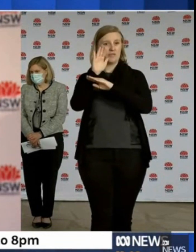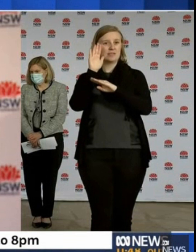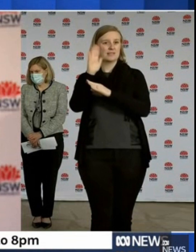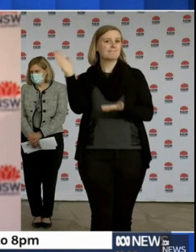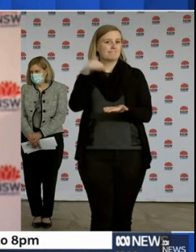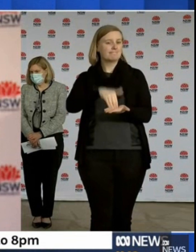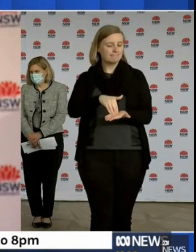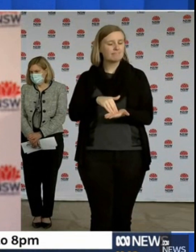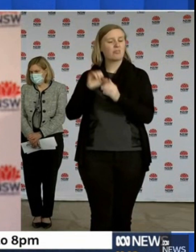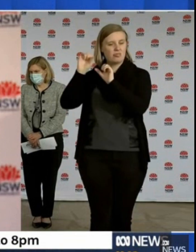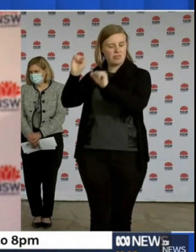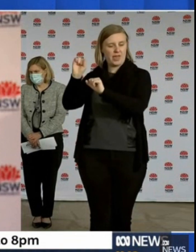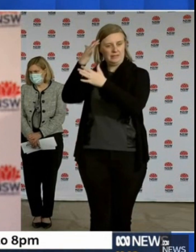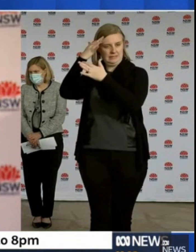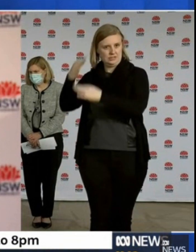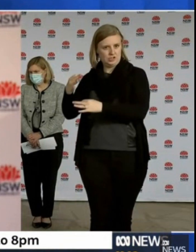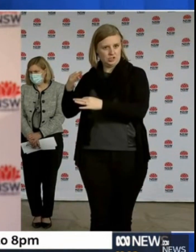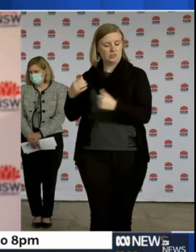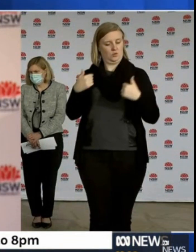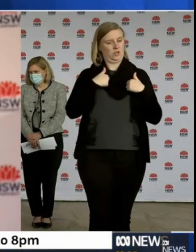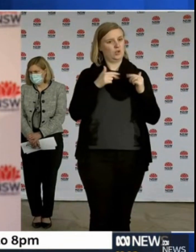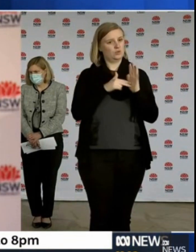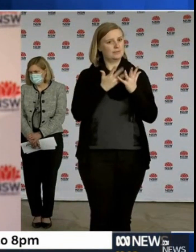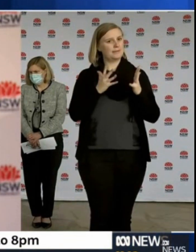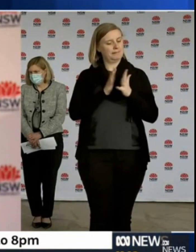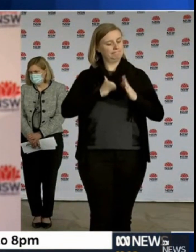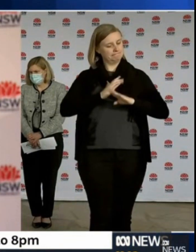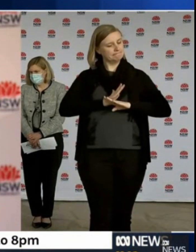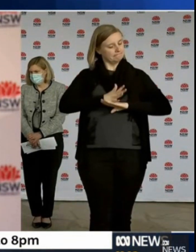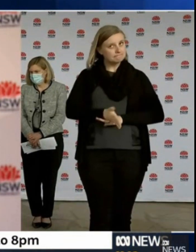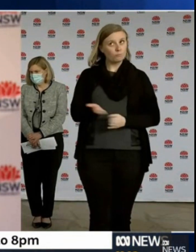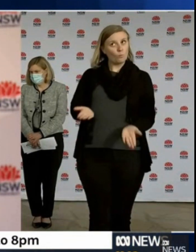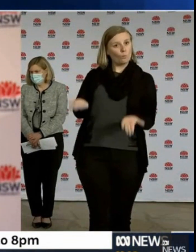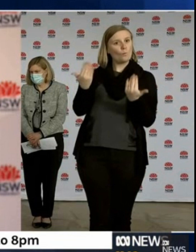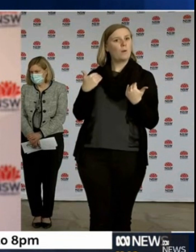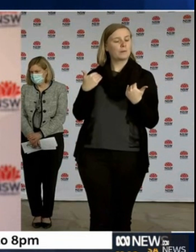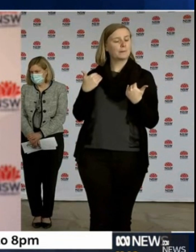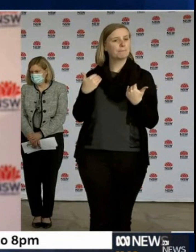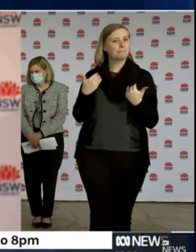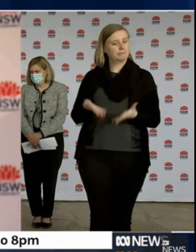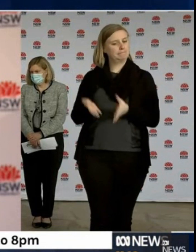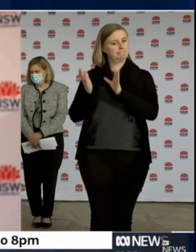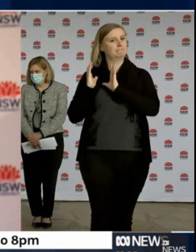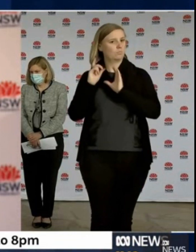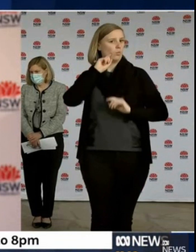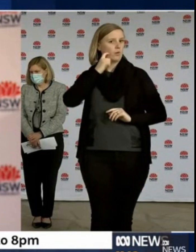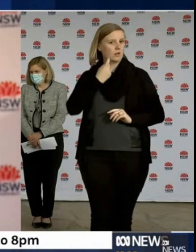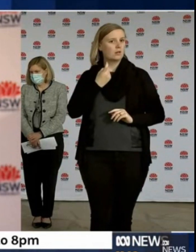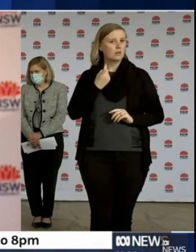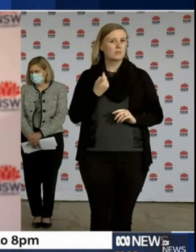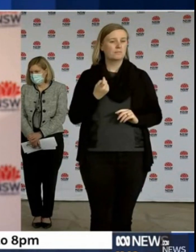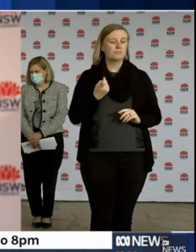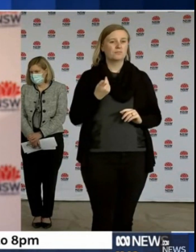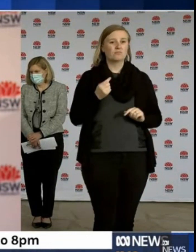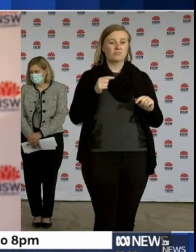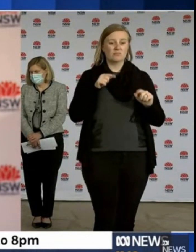fair share. And I just asked other states to consider it. But it is a scary time. Let's not pretend that when you have a contagious variants, and obviously